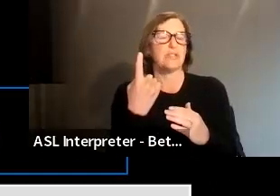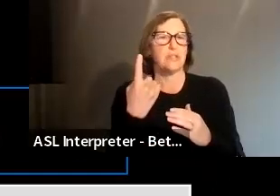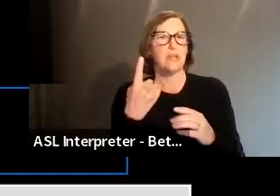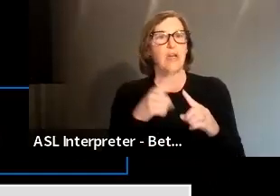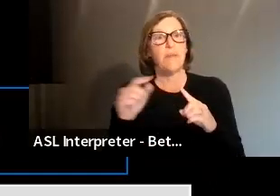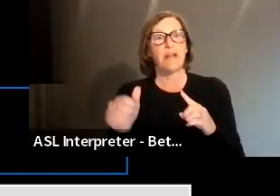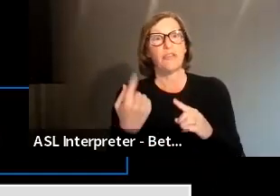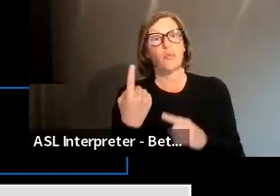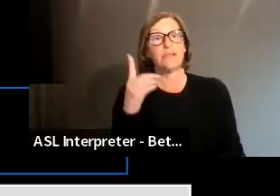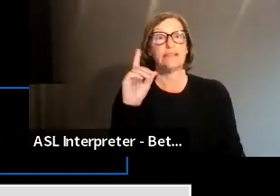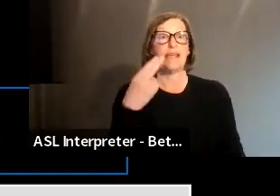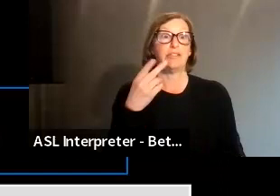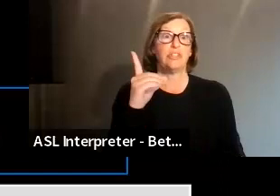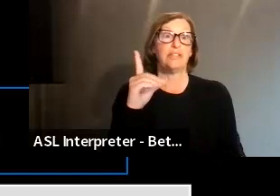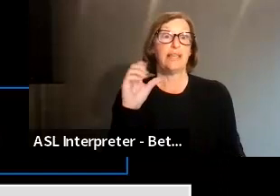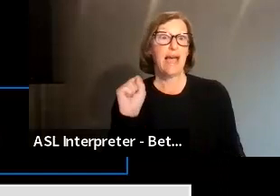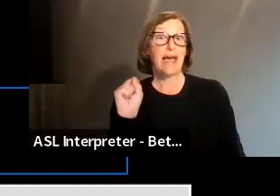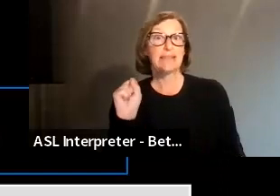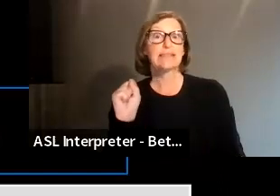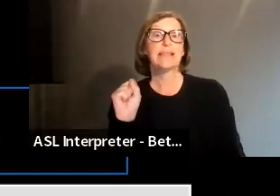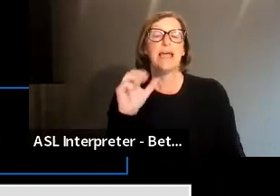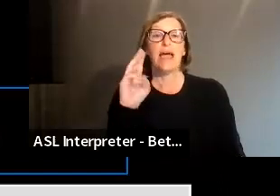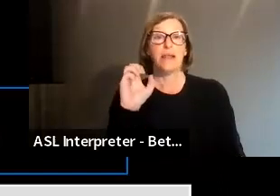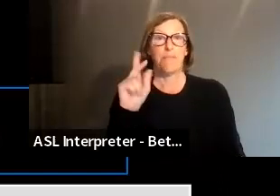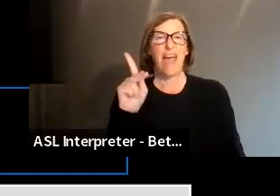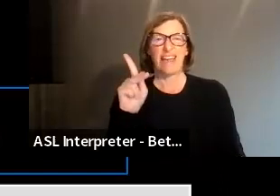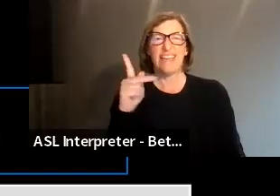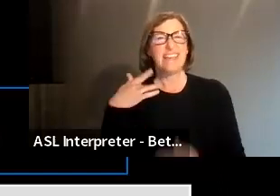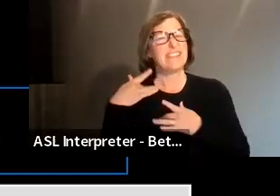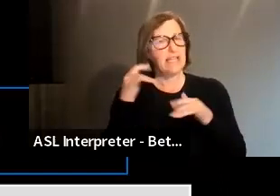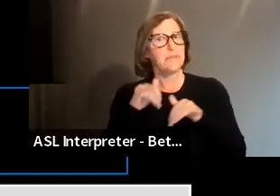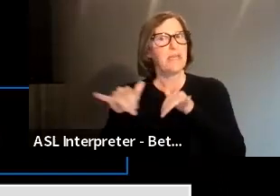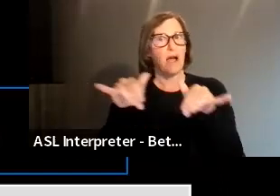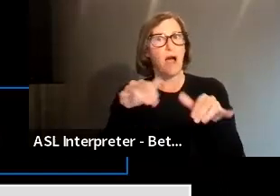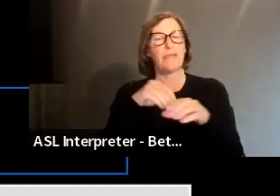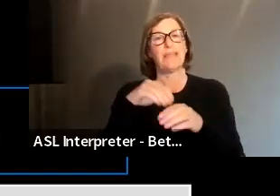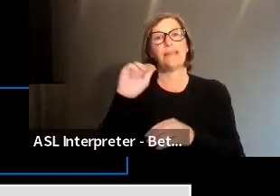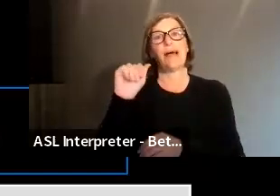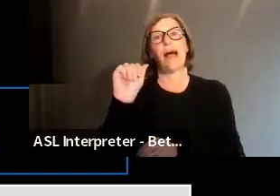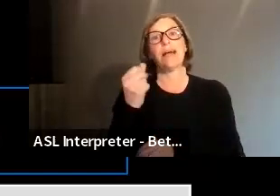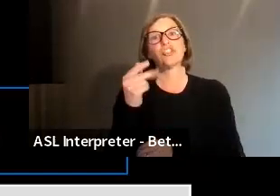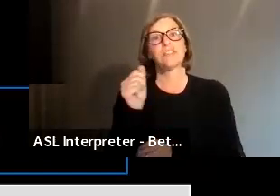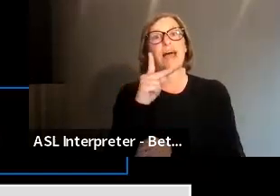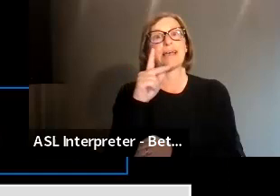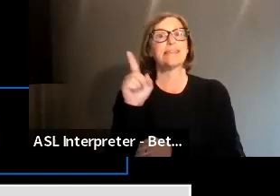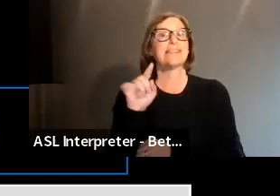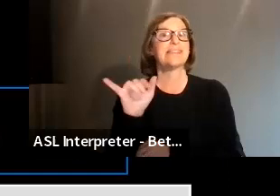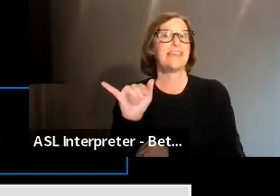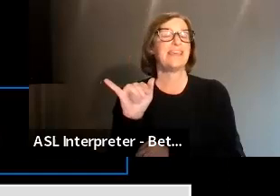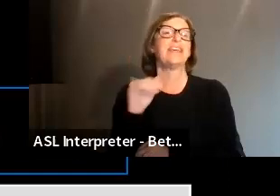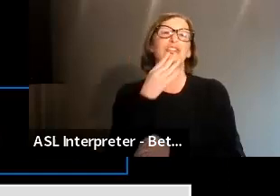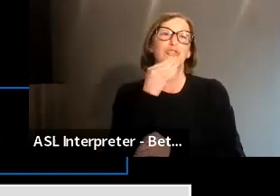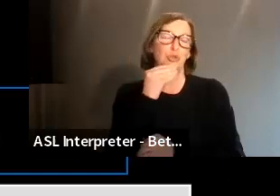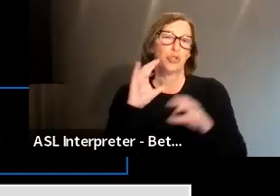are DHDDS and MAC, which are relatively common in the Ashkenazi Jewish population. As you can